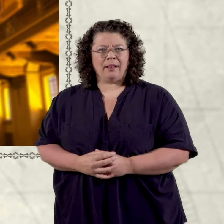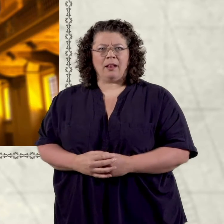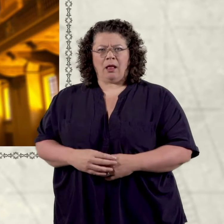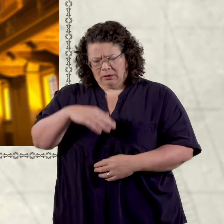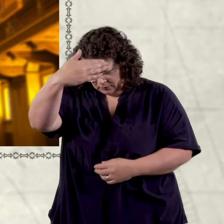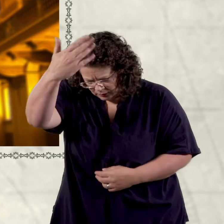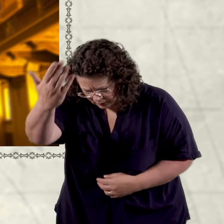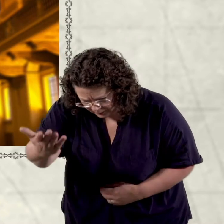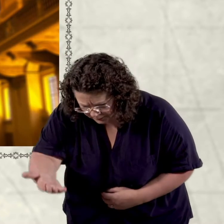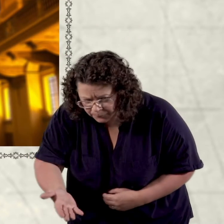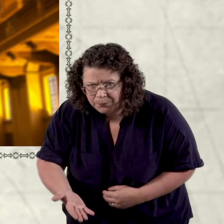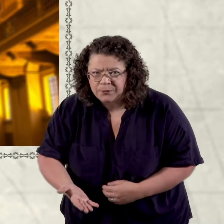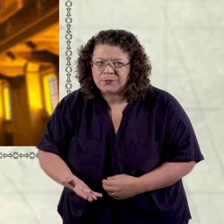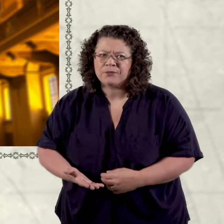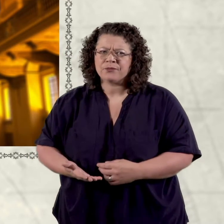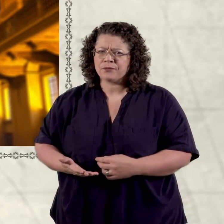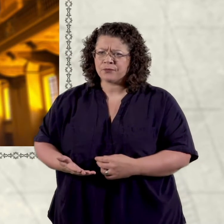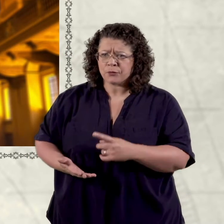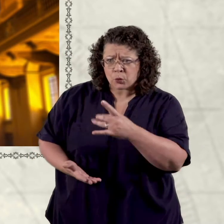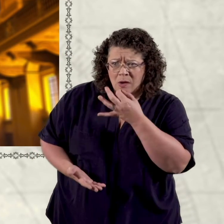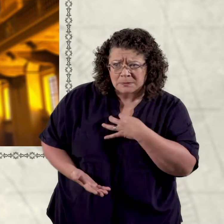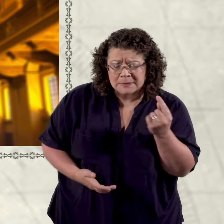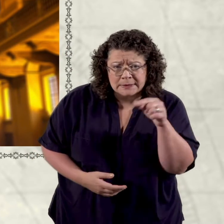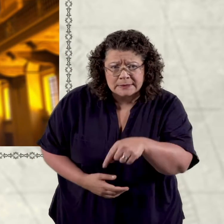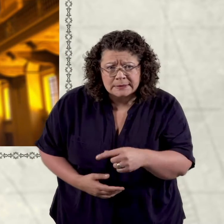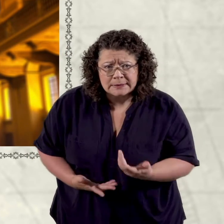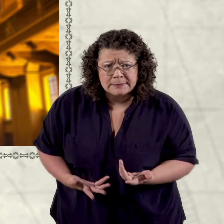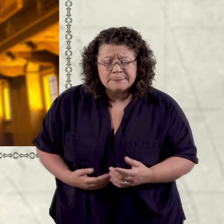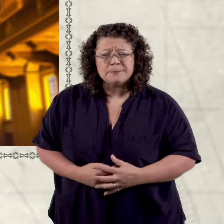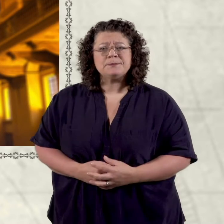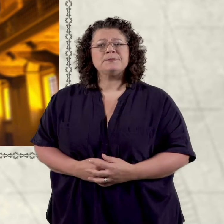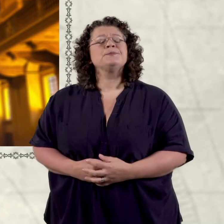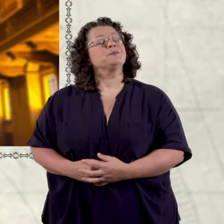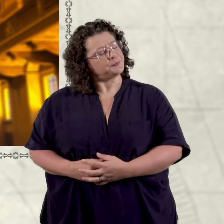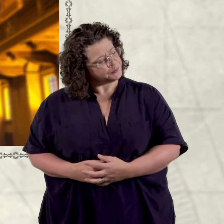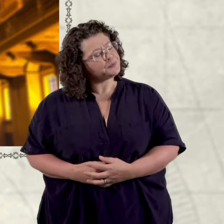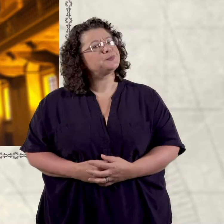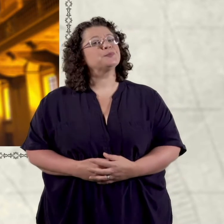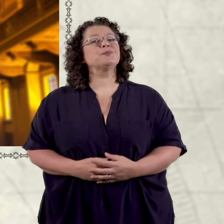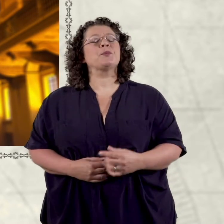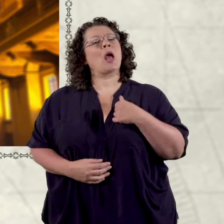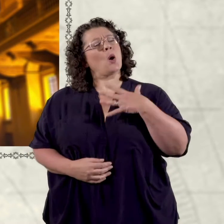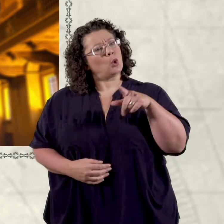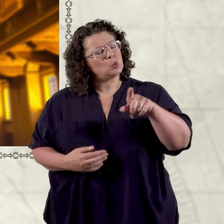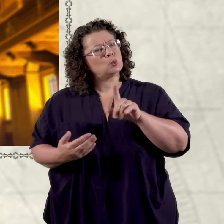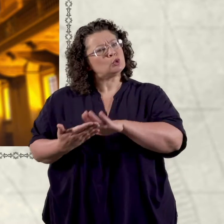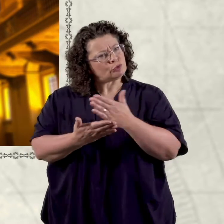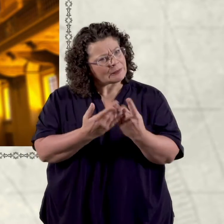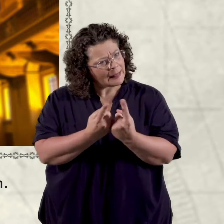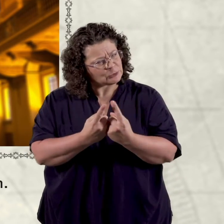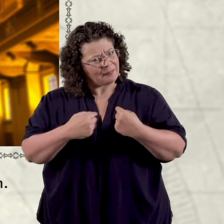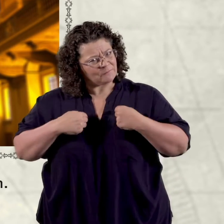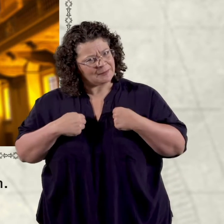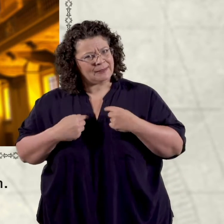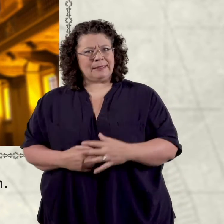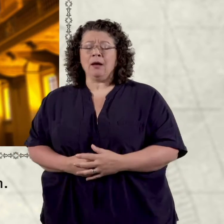Your Majesty, you called for me. I did. I want you to translate something for me.